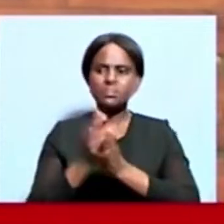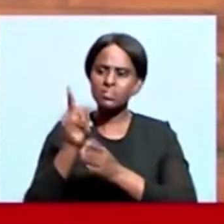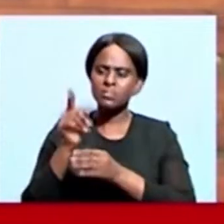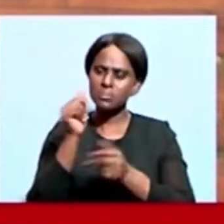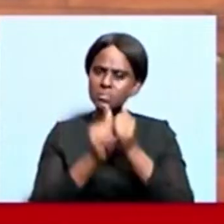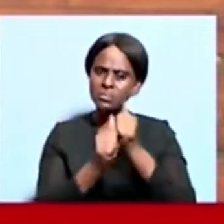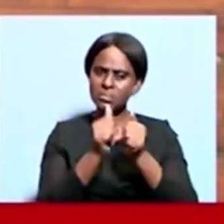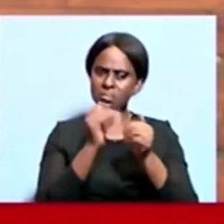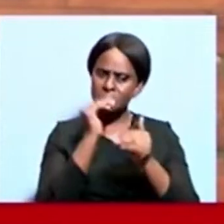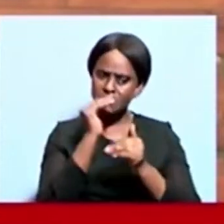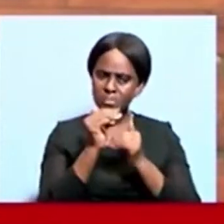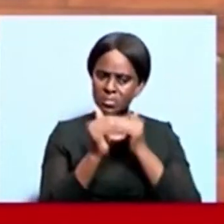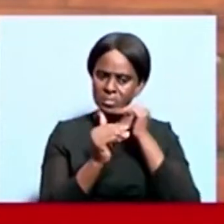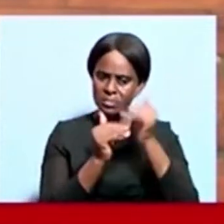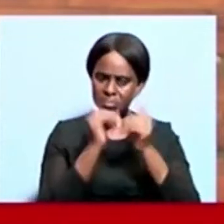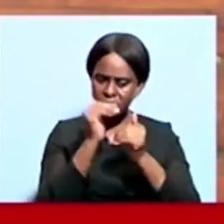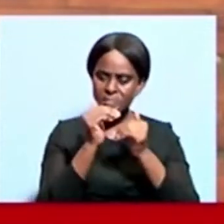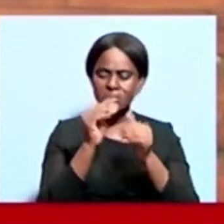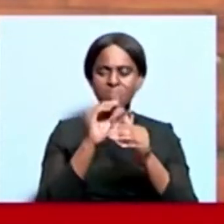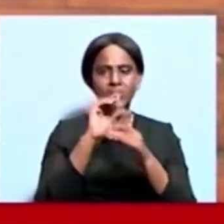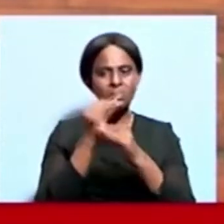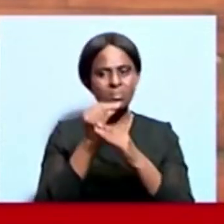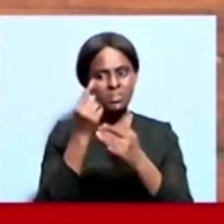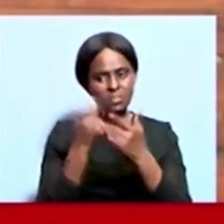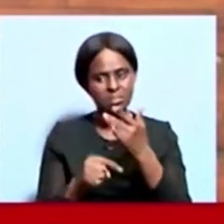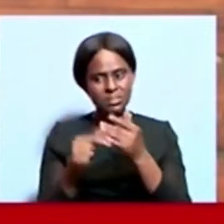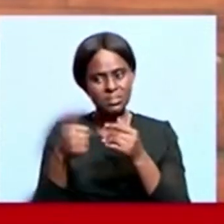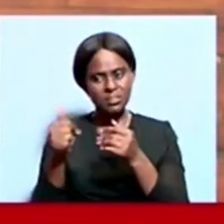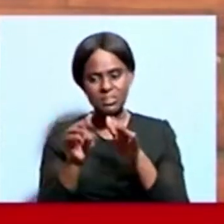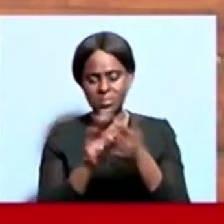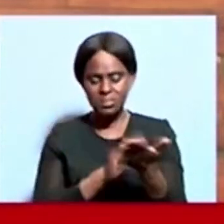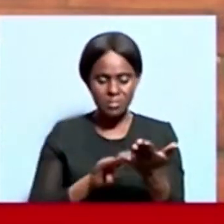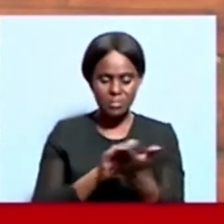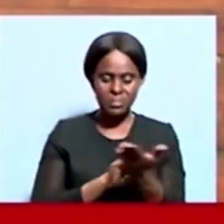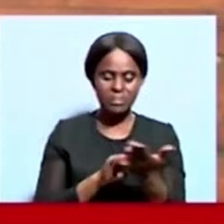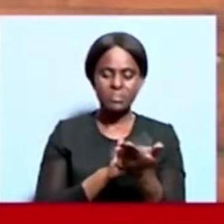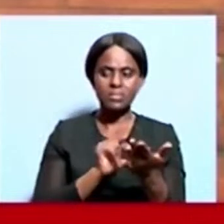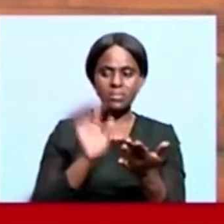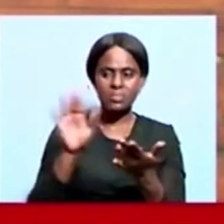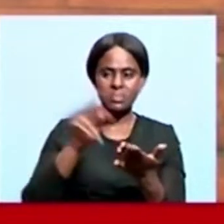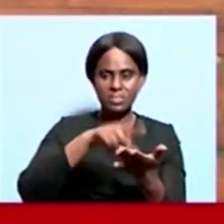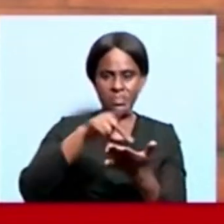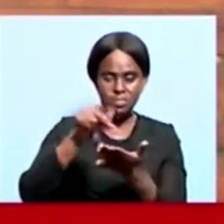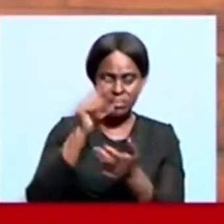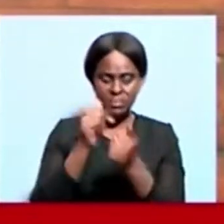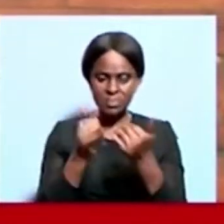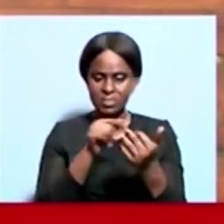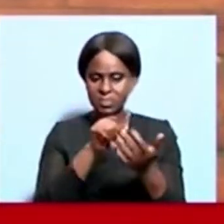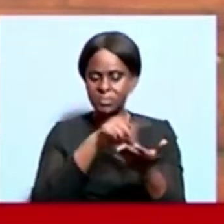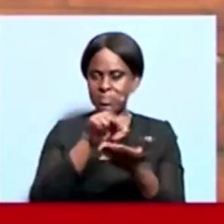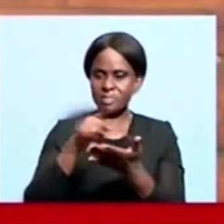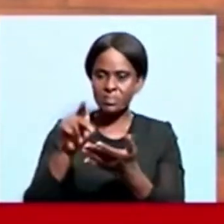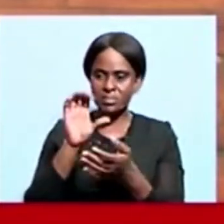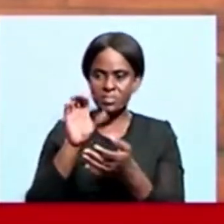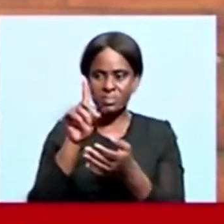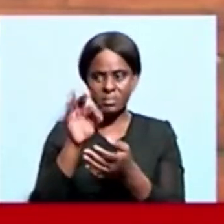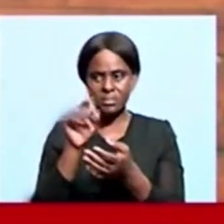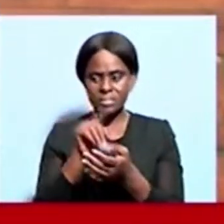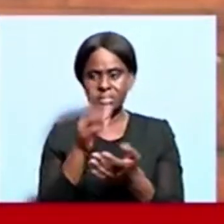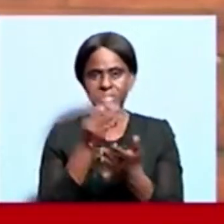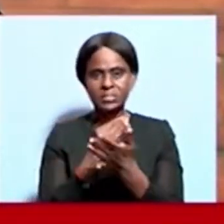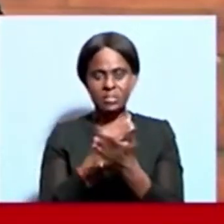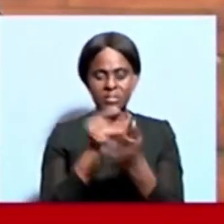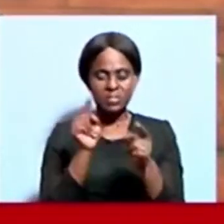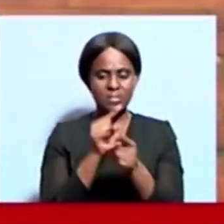which stages were you basing your payments, because payments of CDF funds